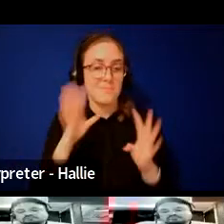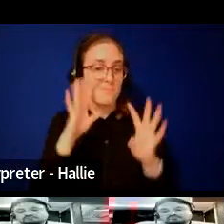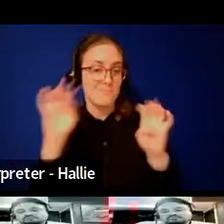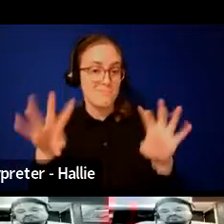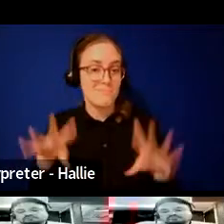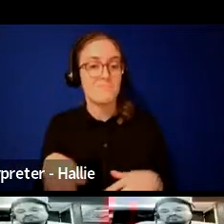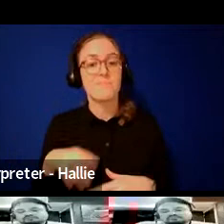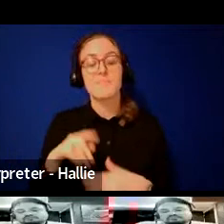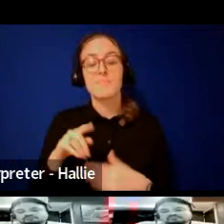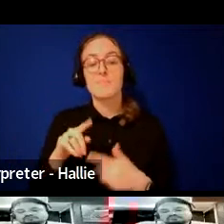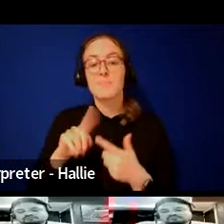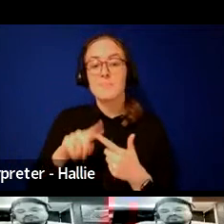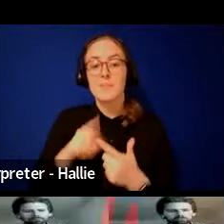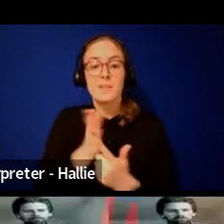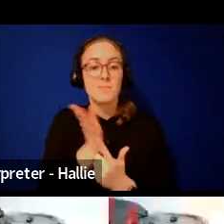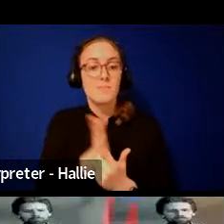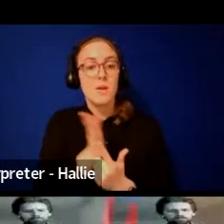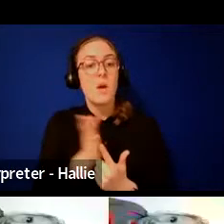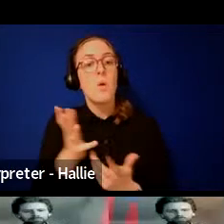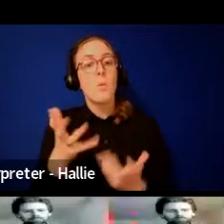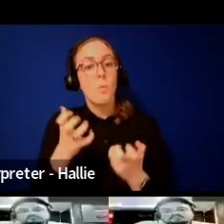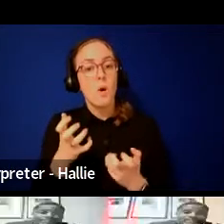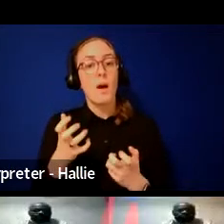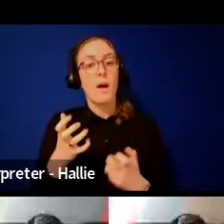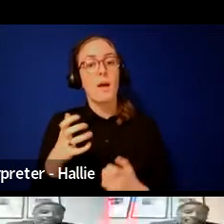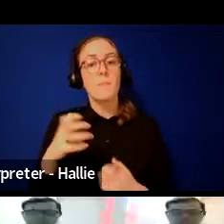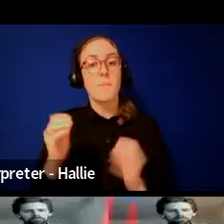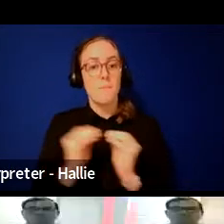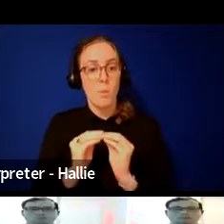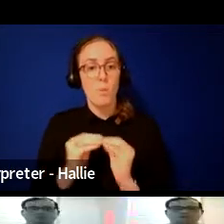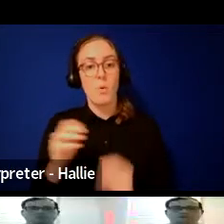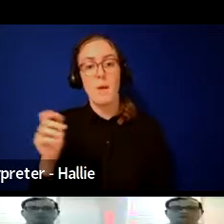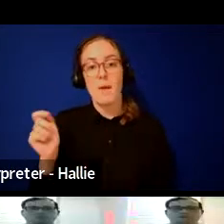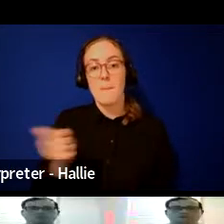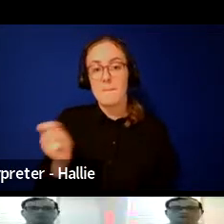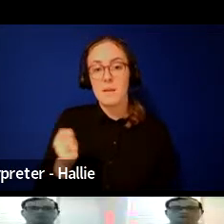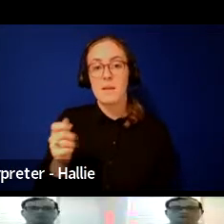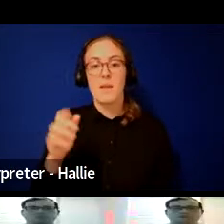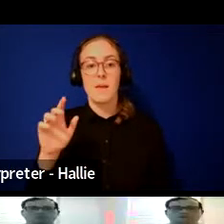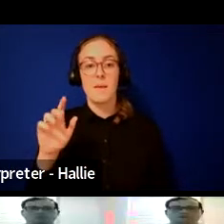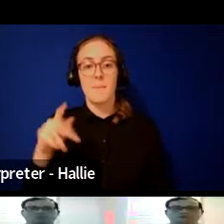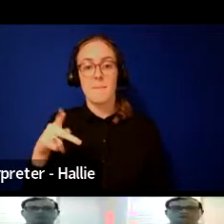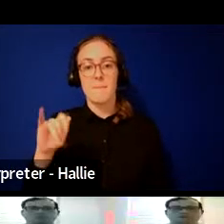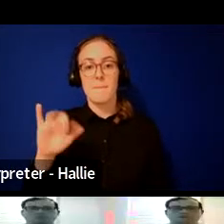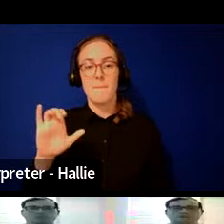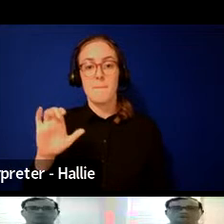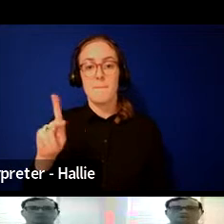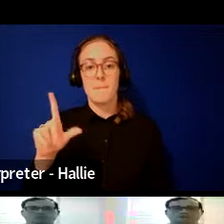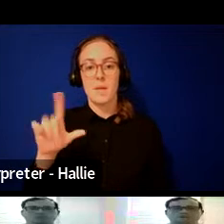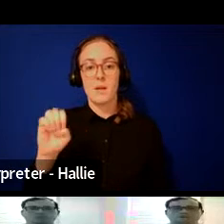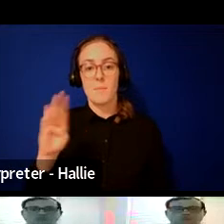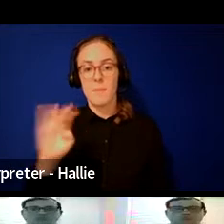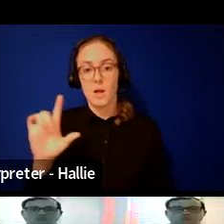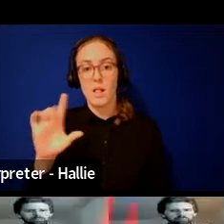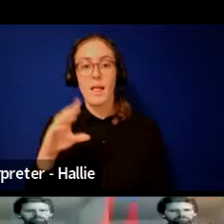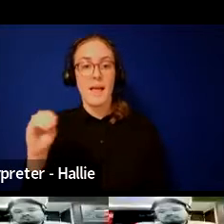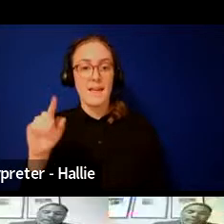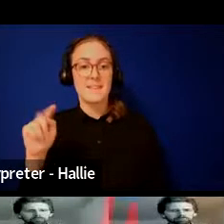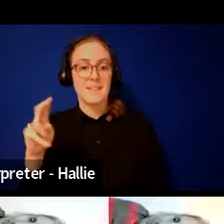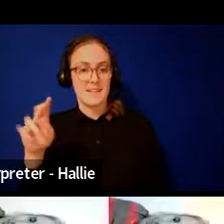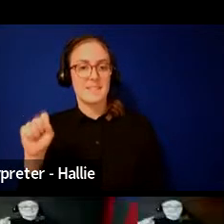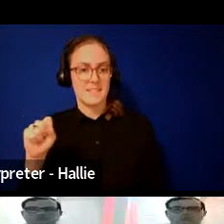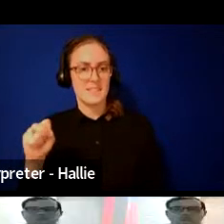approach is we would love to build pickleball and more tennis hubs, right? More, because tennis is growing as well. Tennis grew during the pandemic as